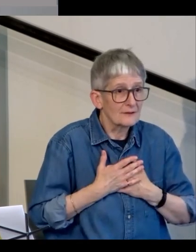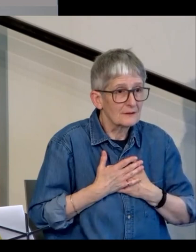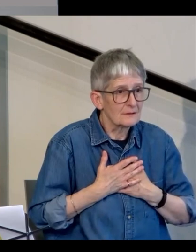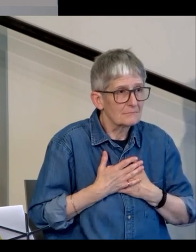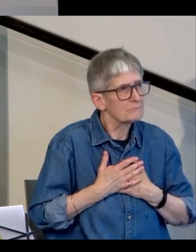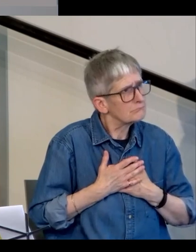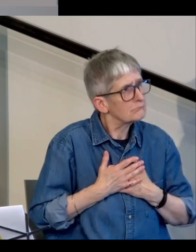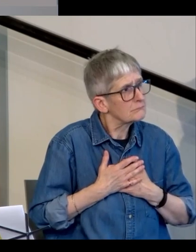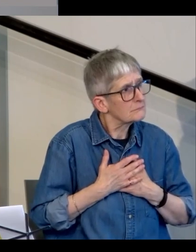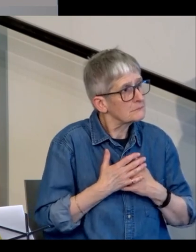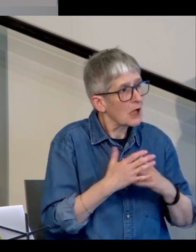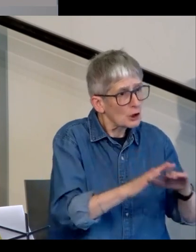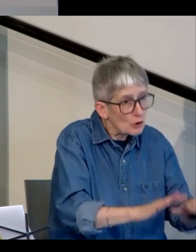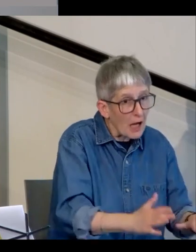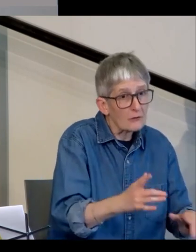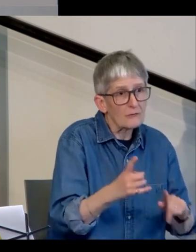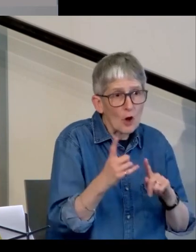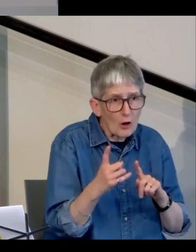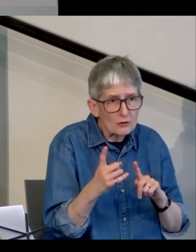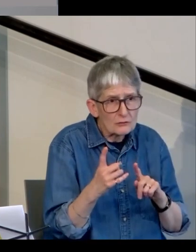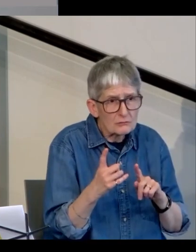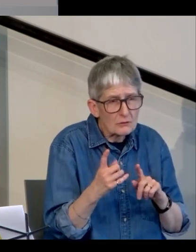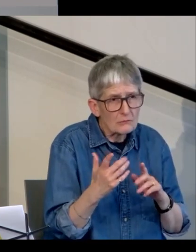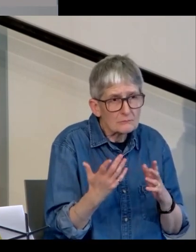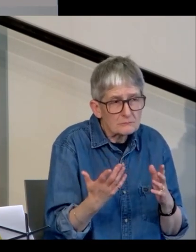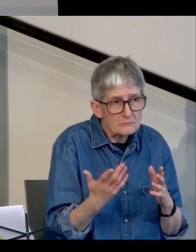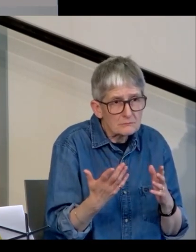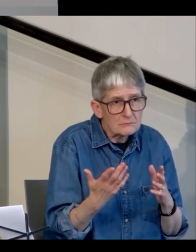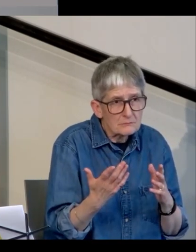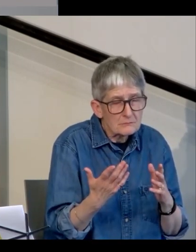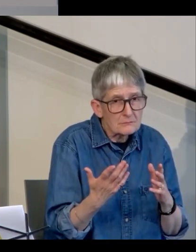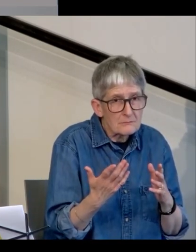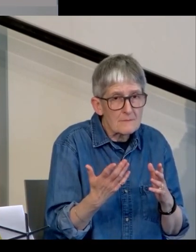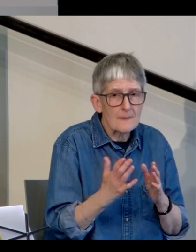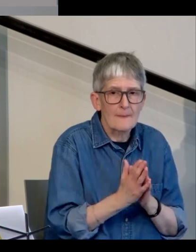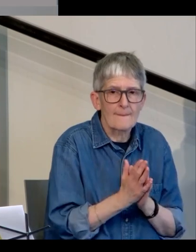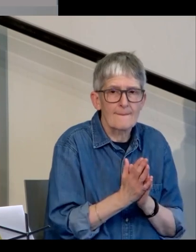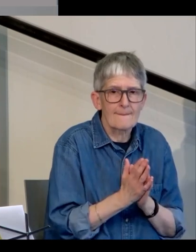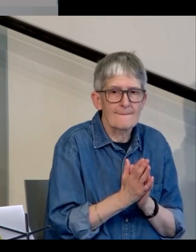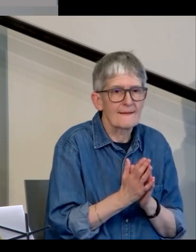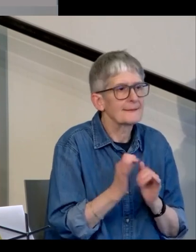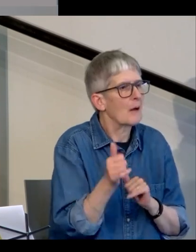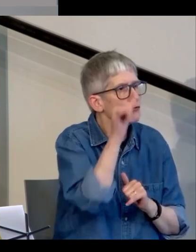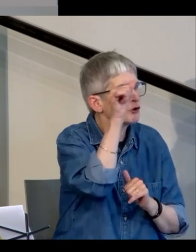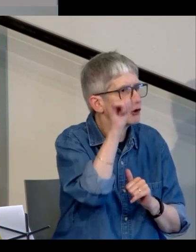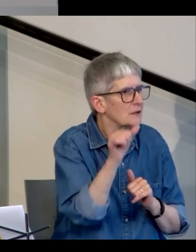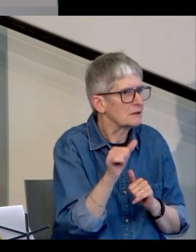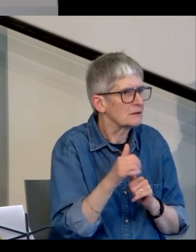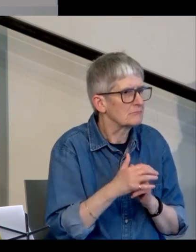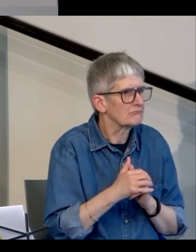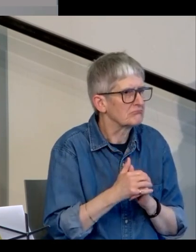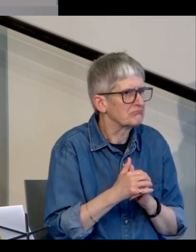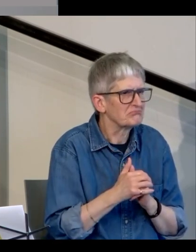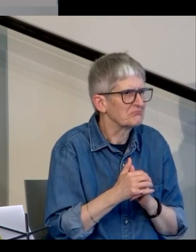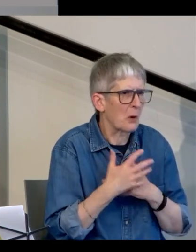of God, whether they believe in Christ or not? Because let's face it, some Christians don't do a good job